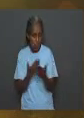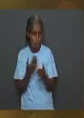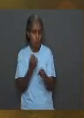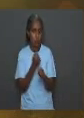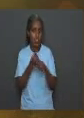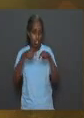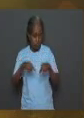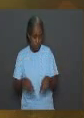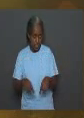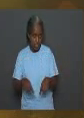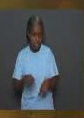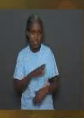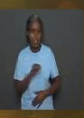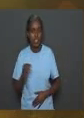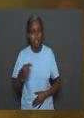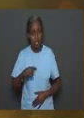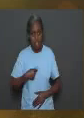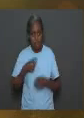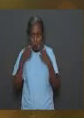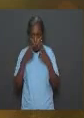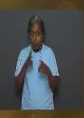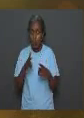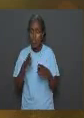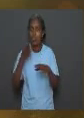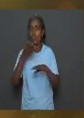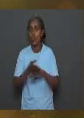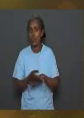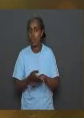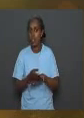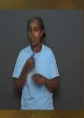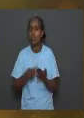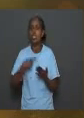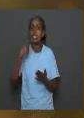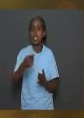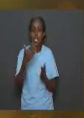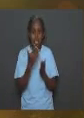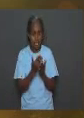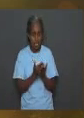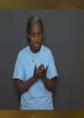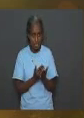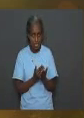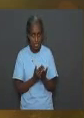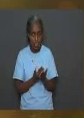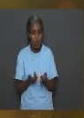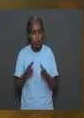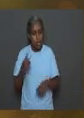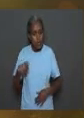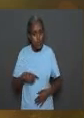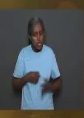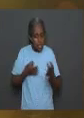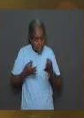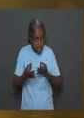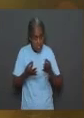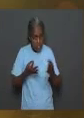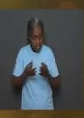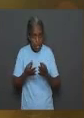today, and I am looking forward to the next lesson when we describe